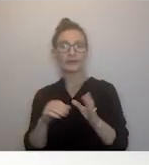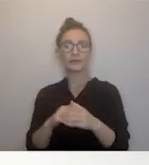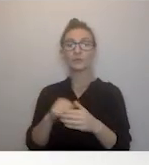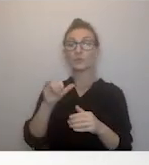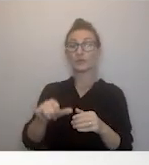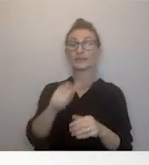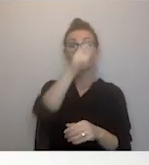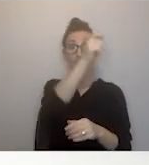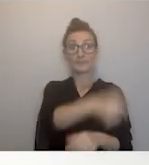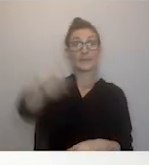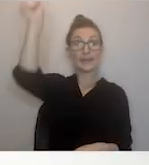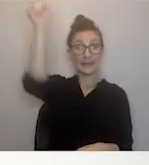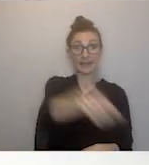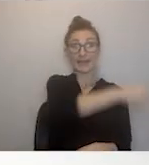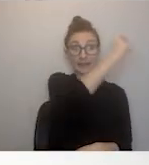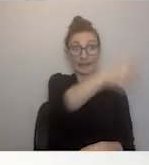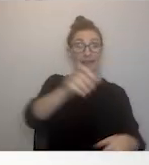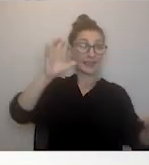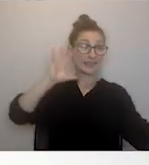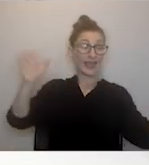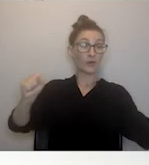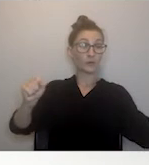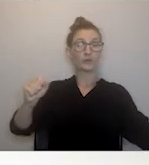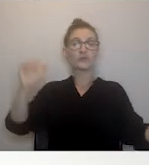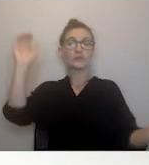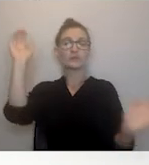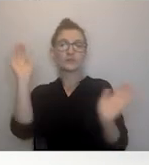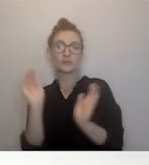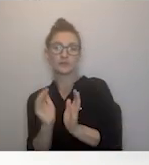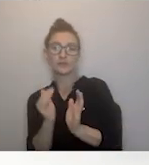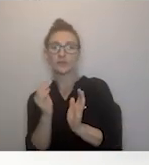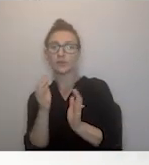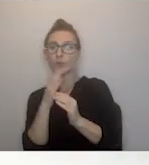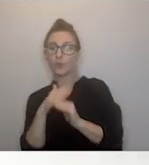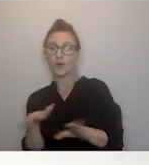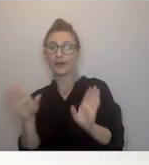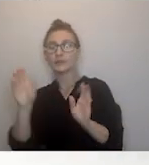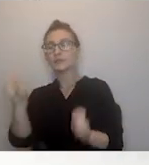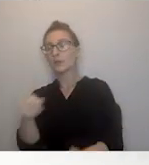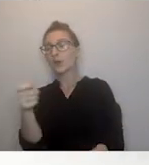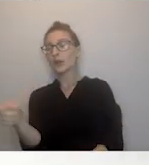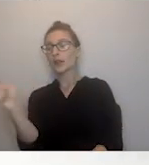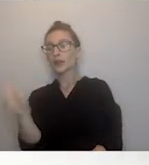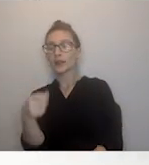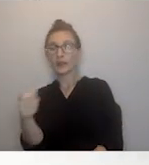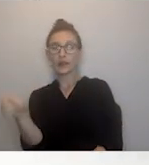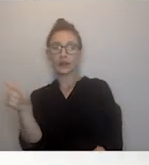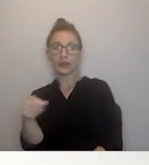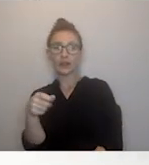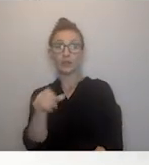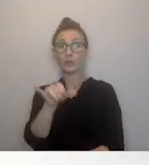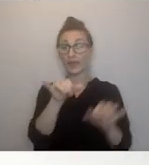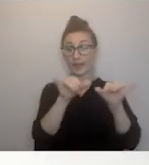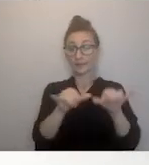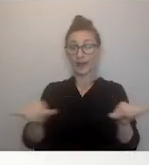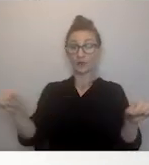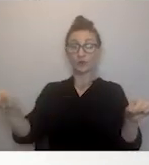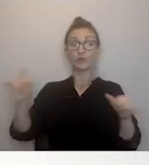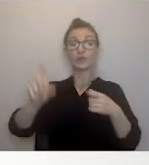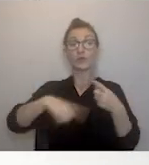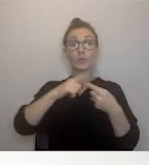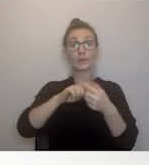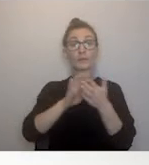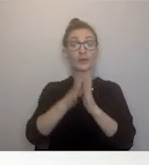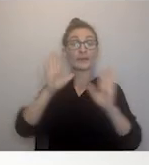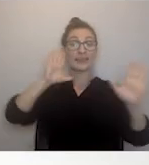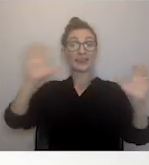express that with big patterns and with small patterns. So now you're going to take even those same songs that you did before, and you're going to use